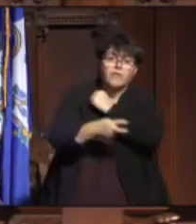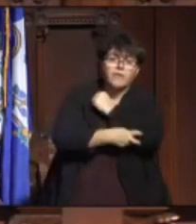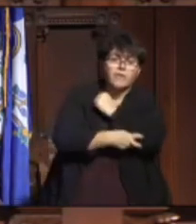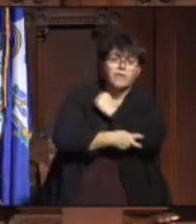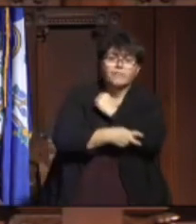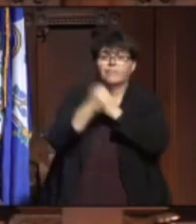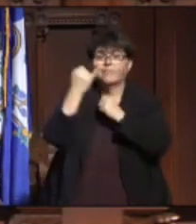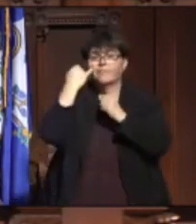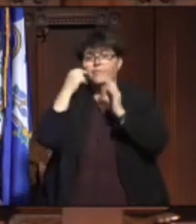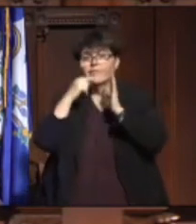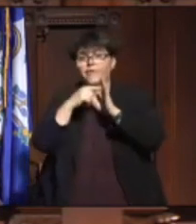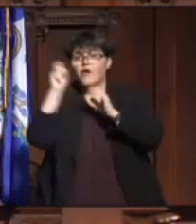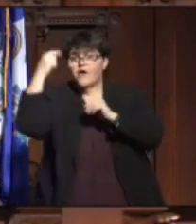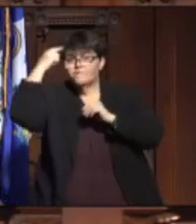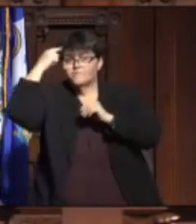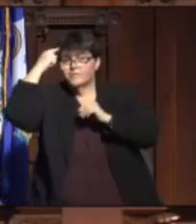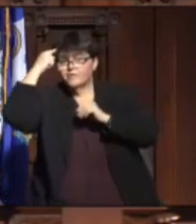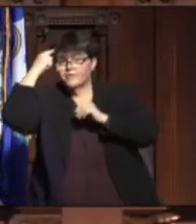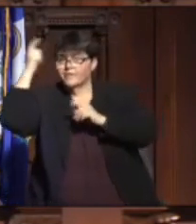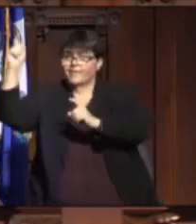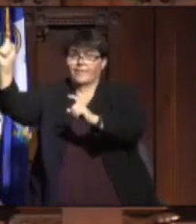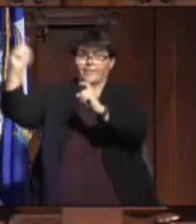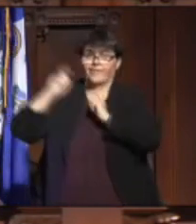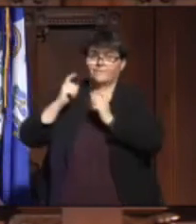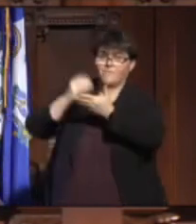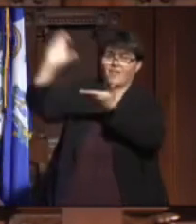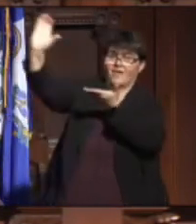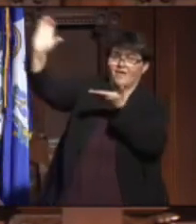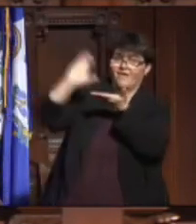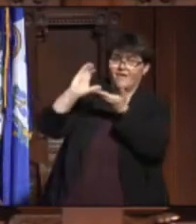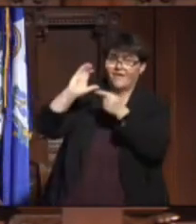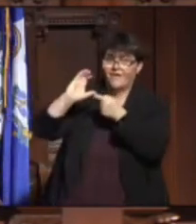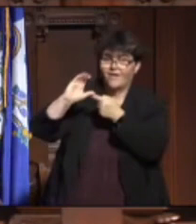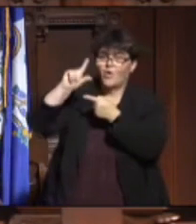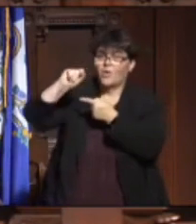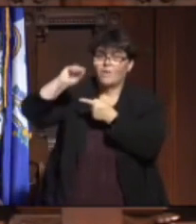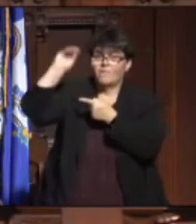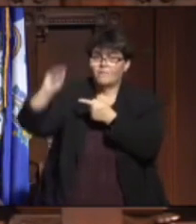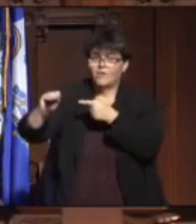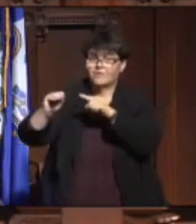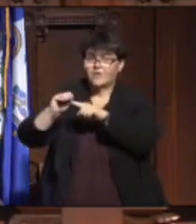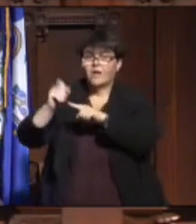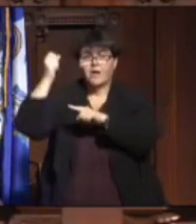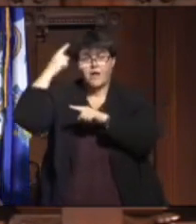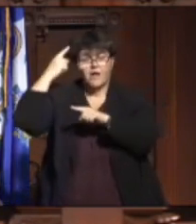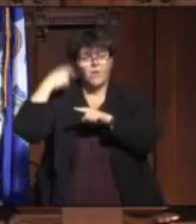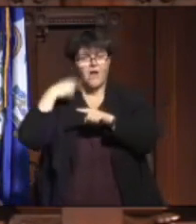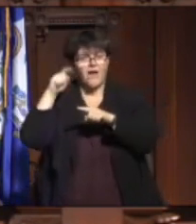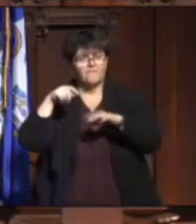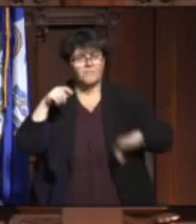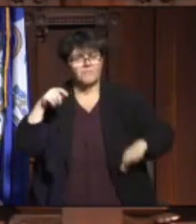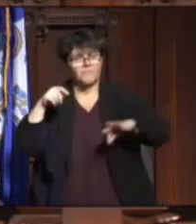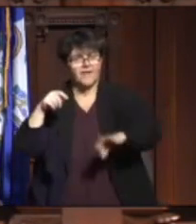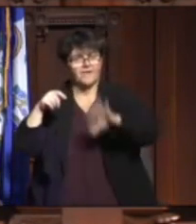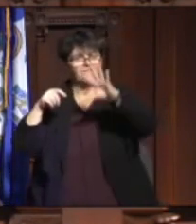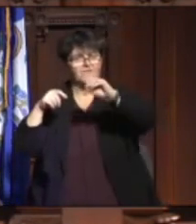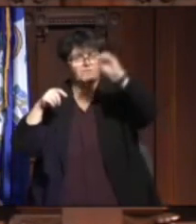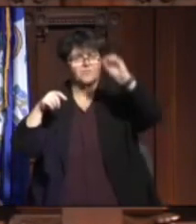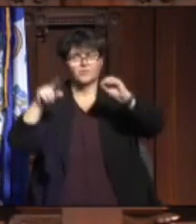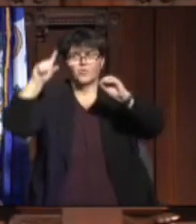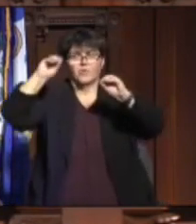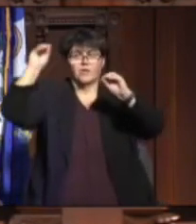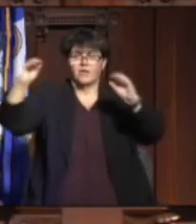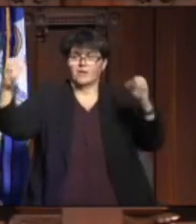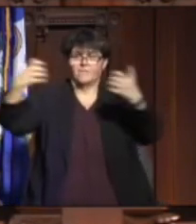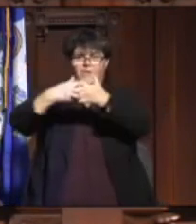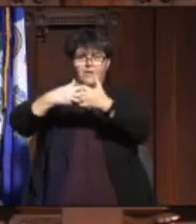20%, 50% on the competitive grants as a local match. So we must be thoughtful about keeping our transportation